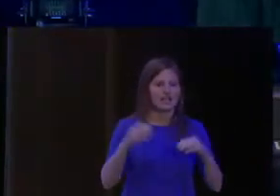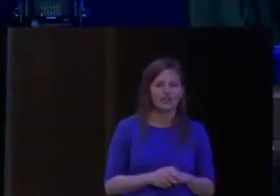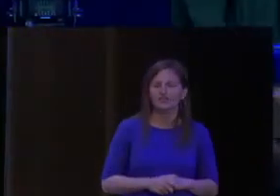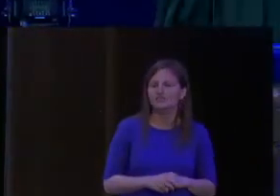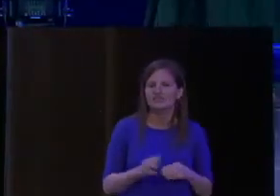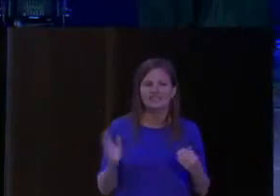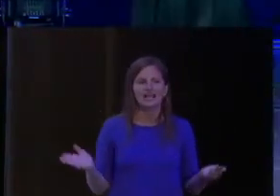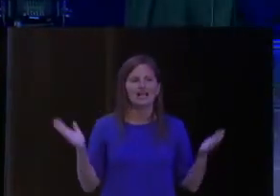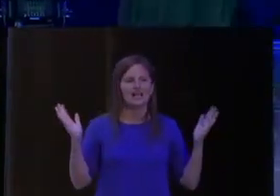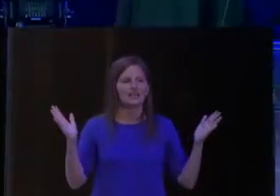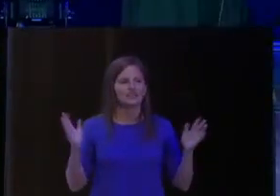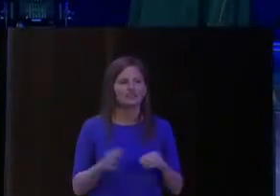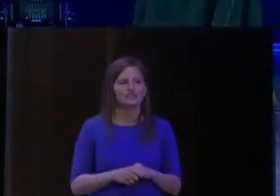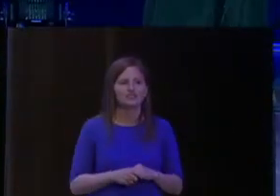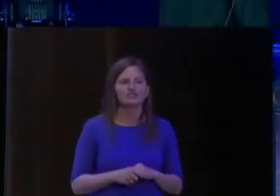Higher.